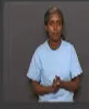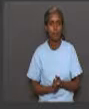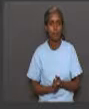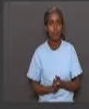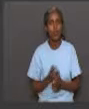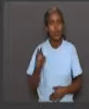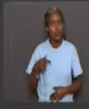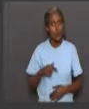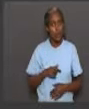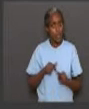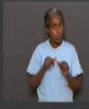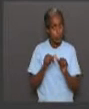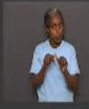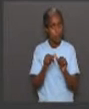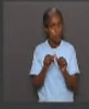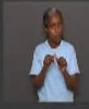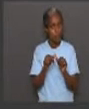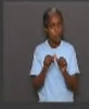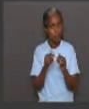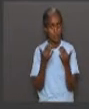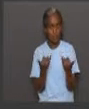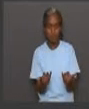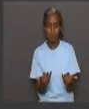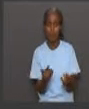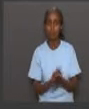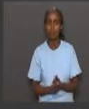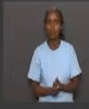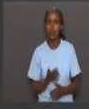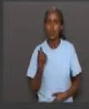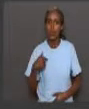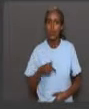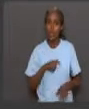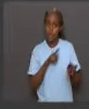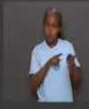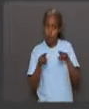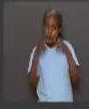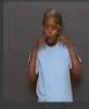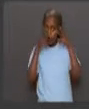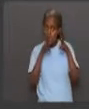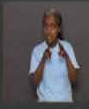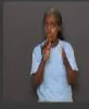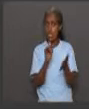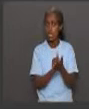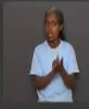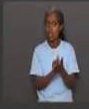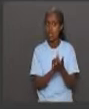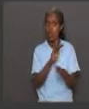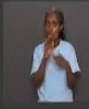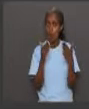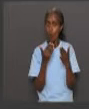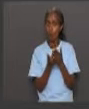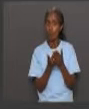But we can go a bit further than that. We can also see that all of